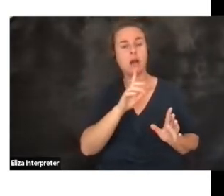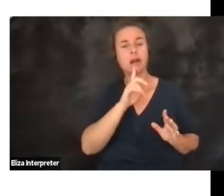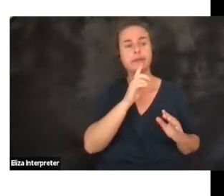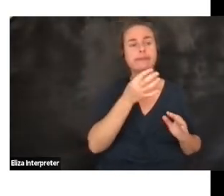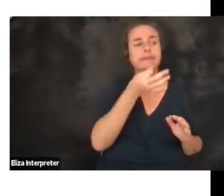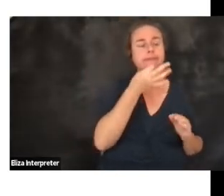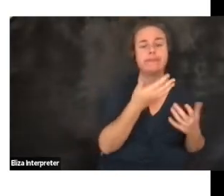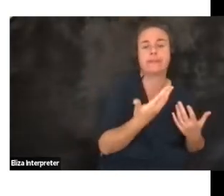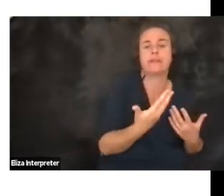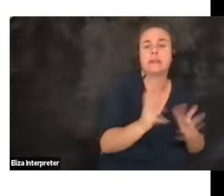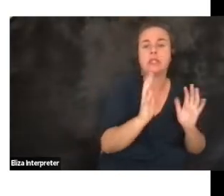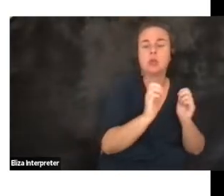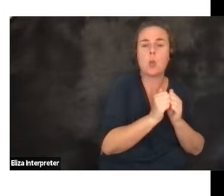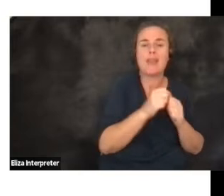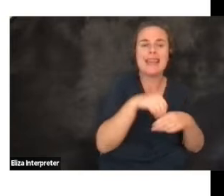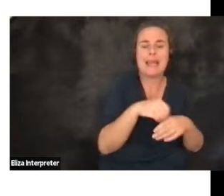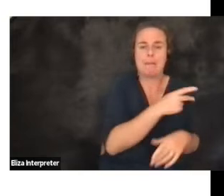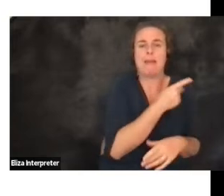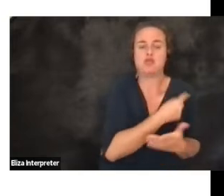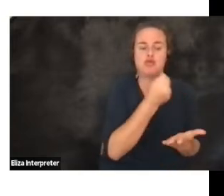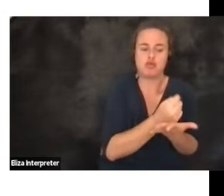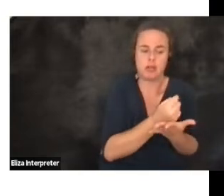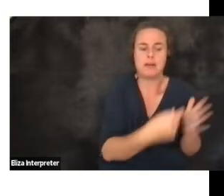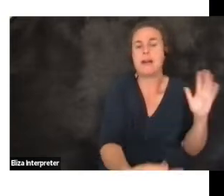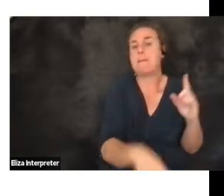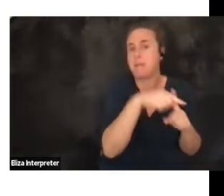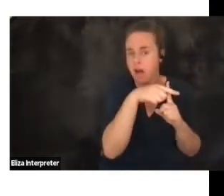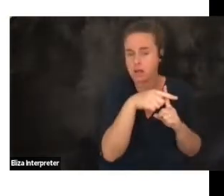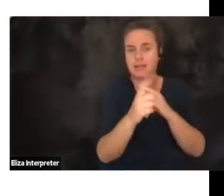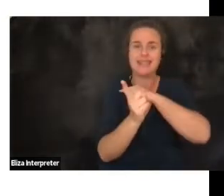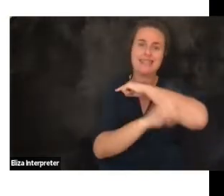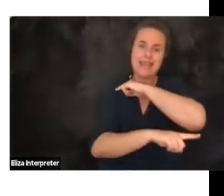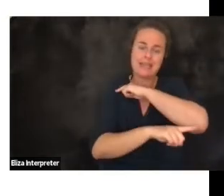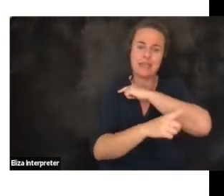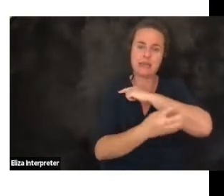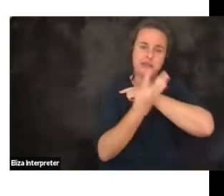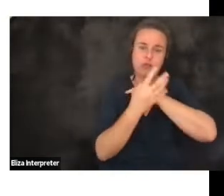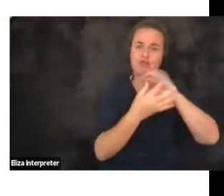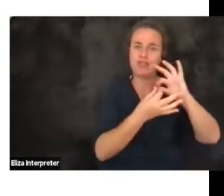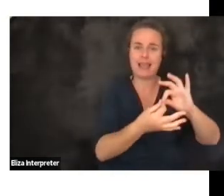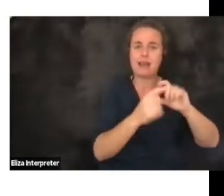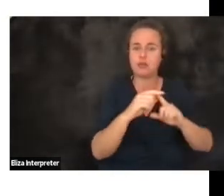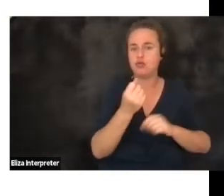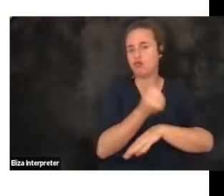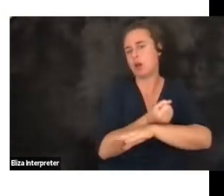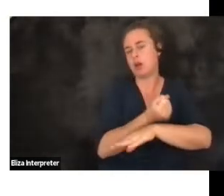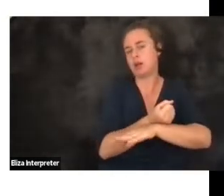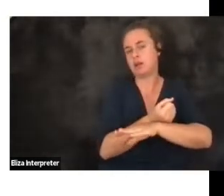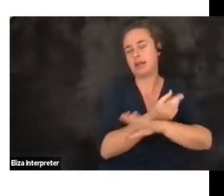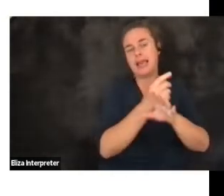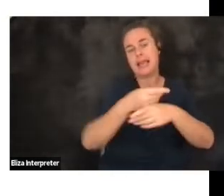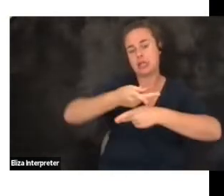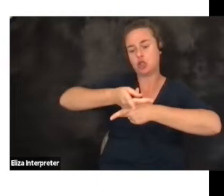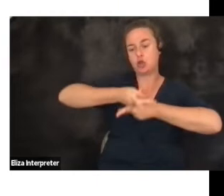and a sentence related to drugs in a supervised reunification